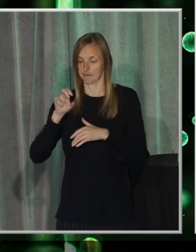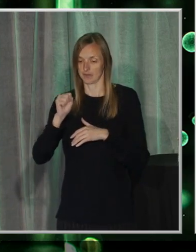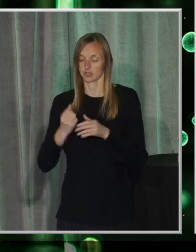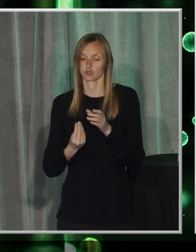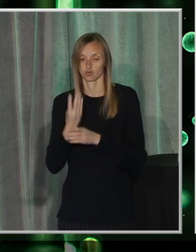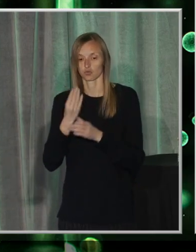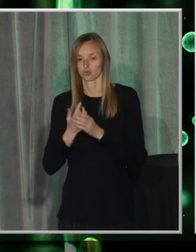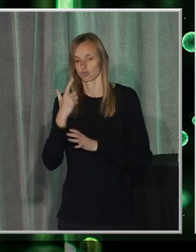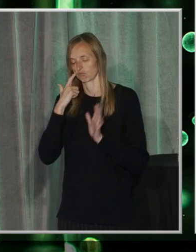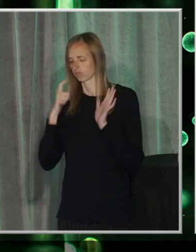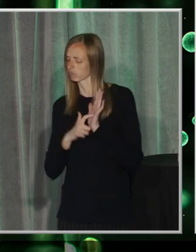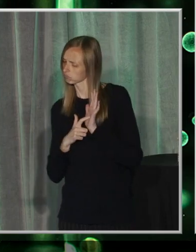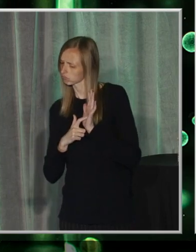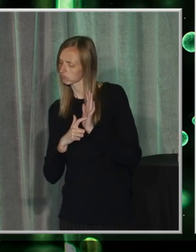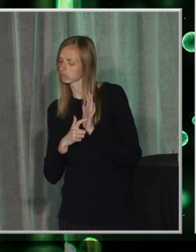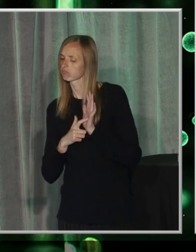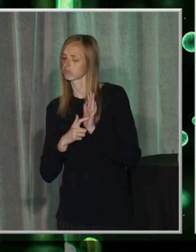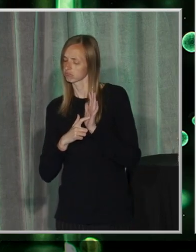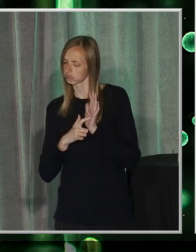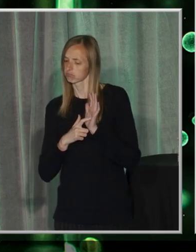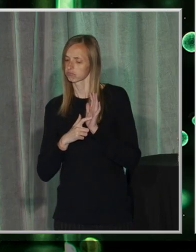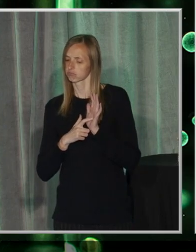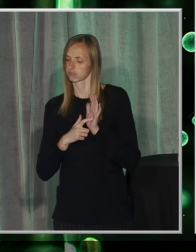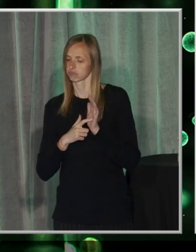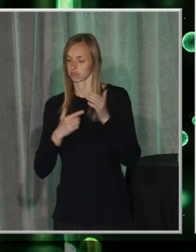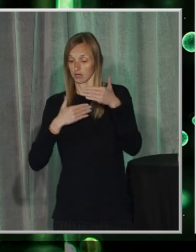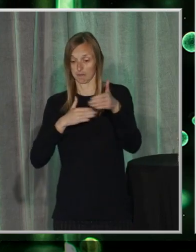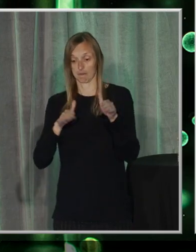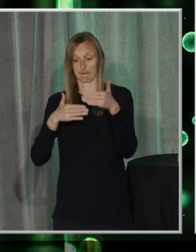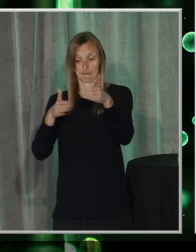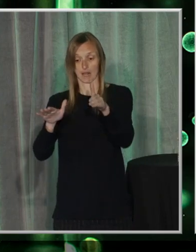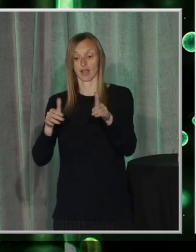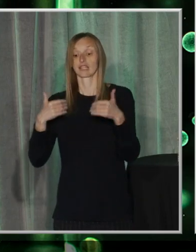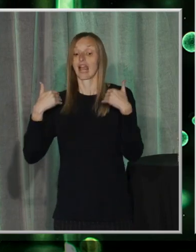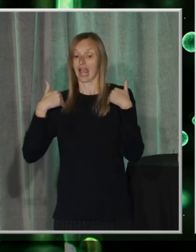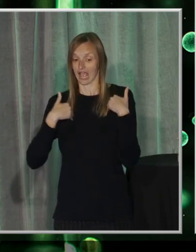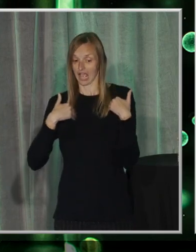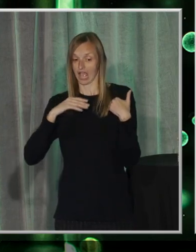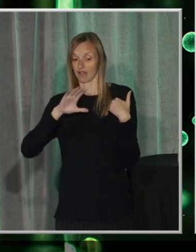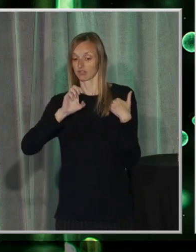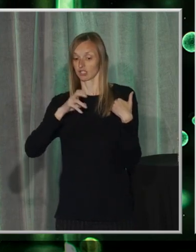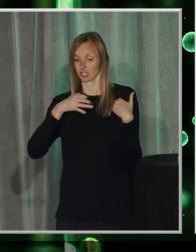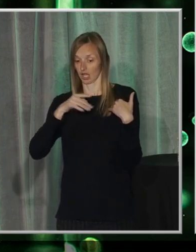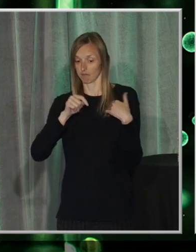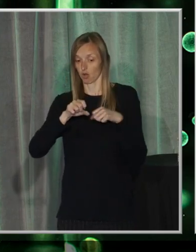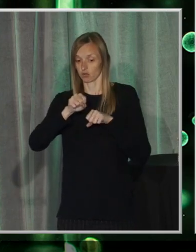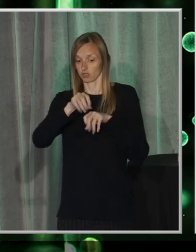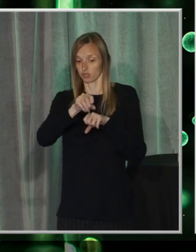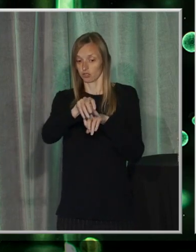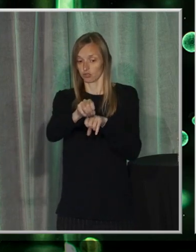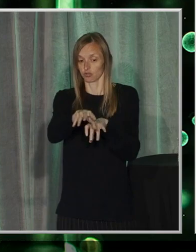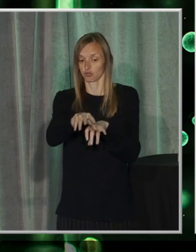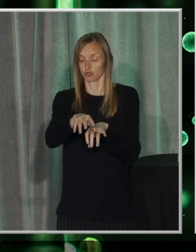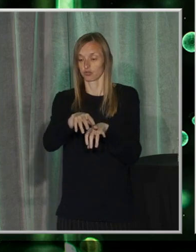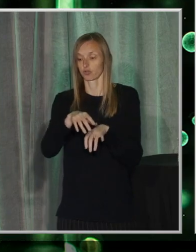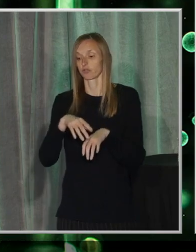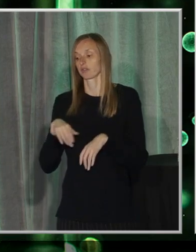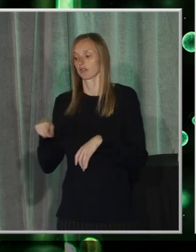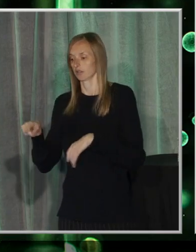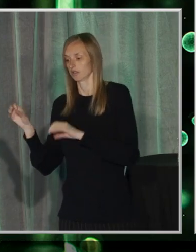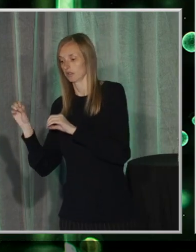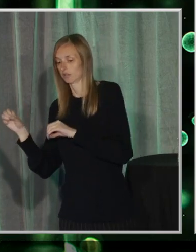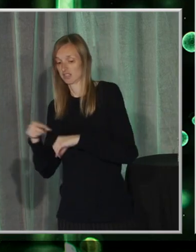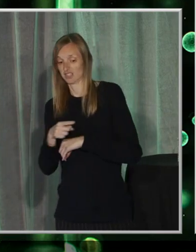we noticed that the blocks with our compost was, should I say that the growth rate